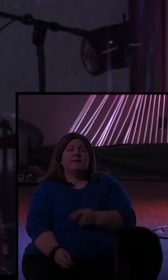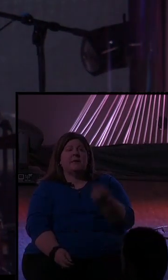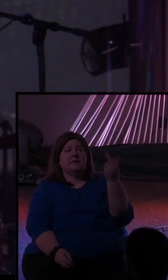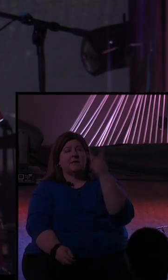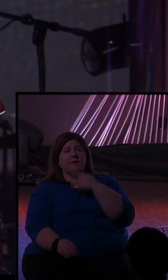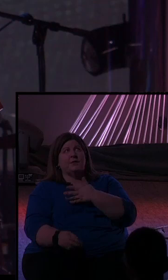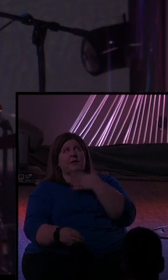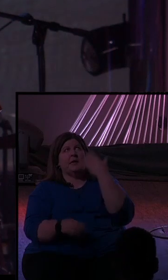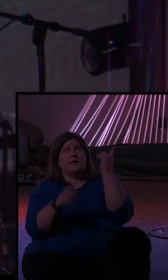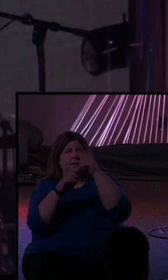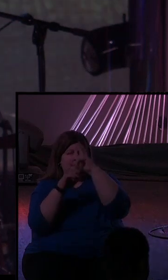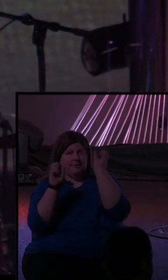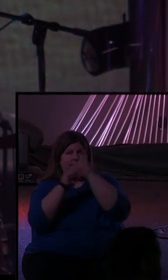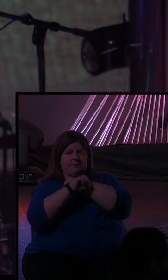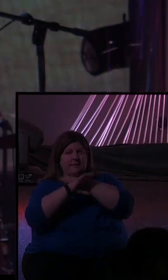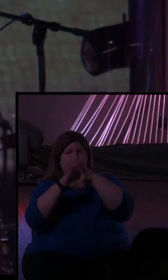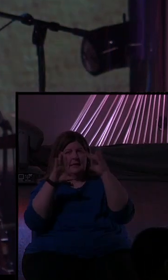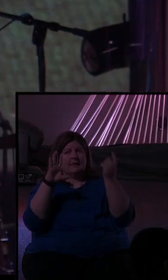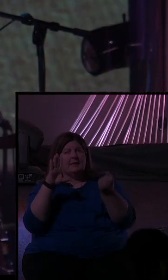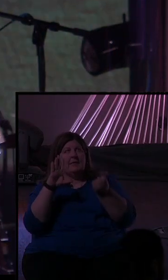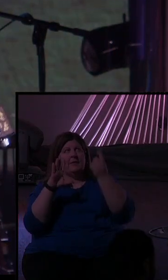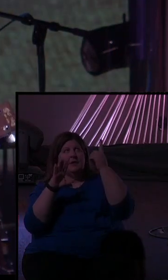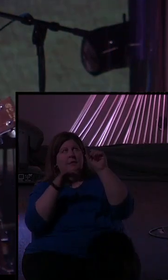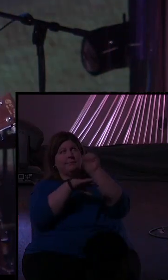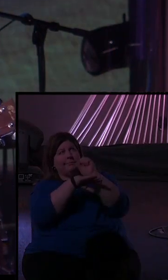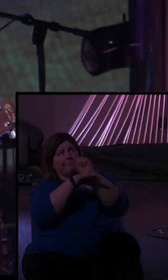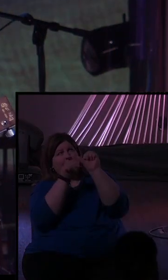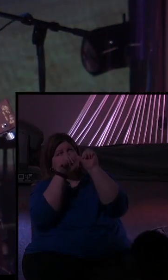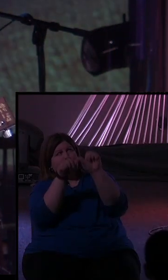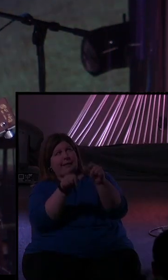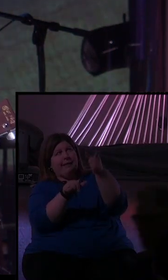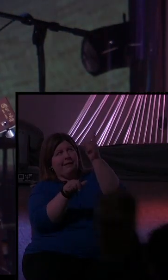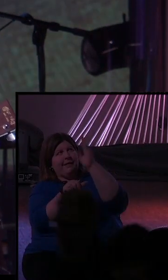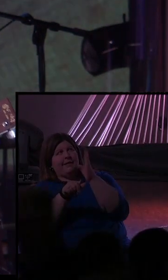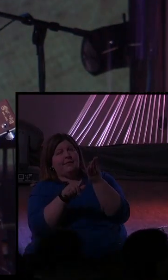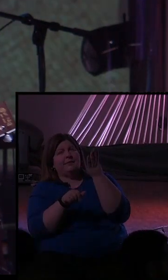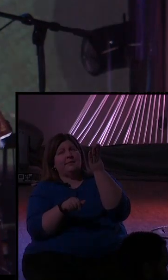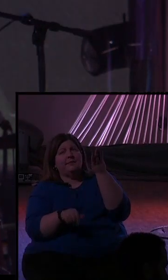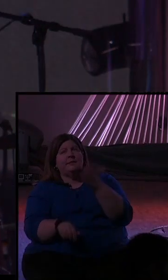Give us a great glimpse of an ever-changing God.